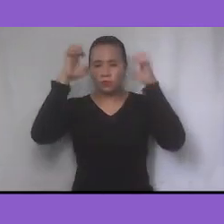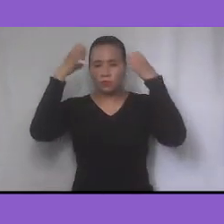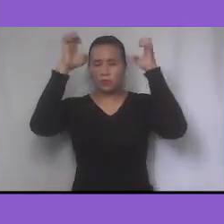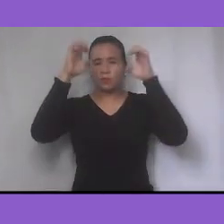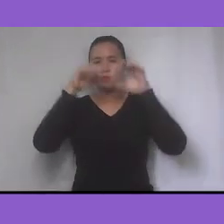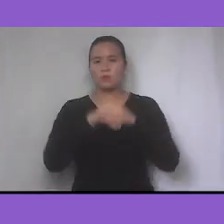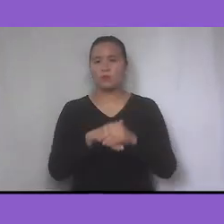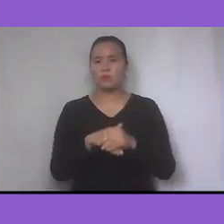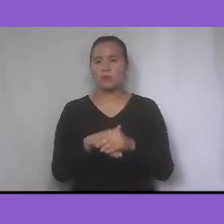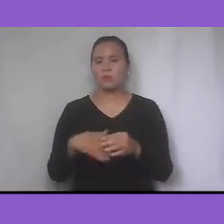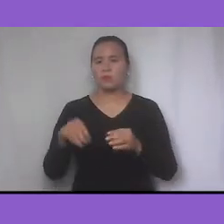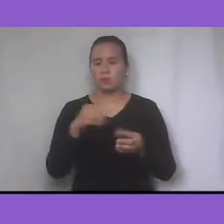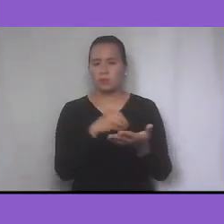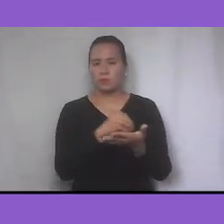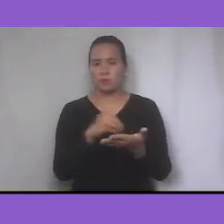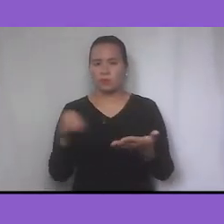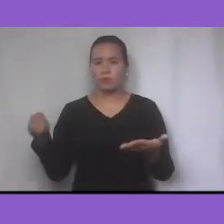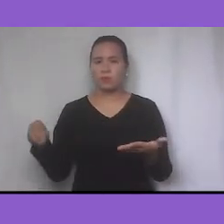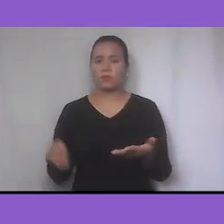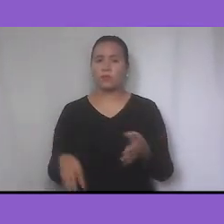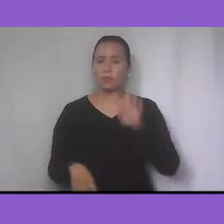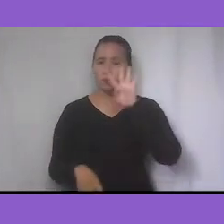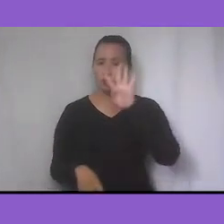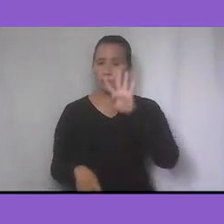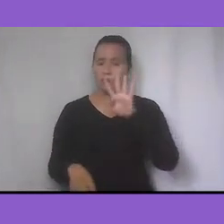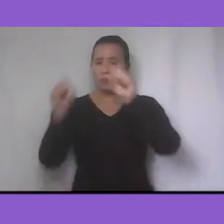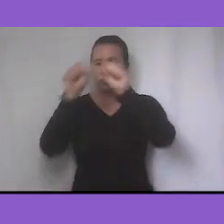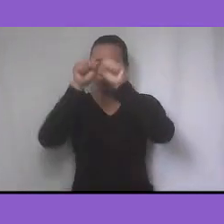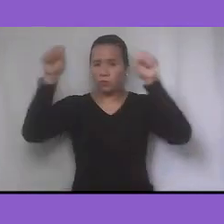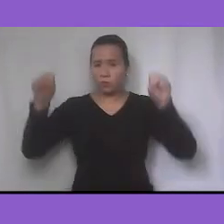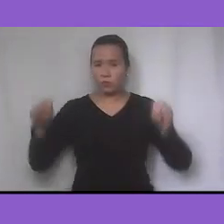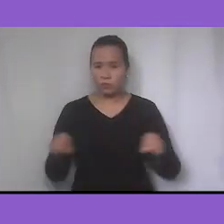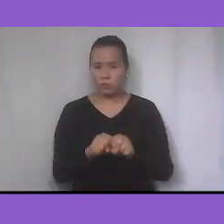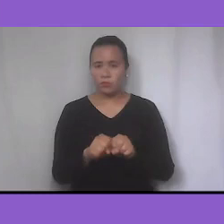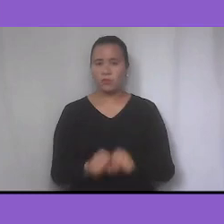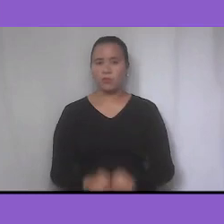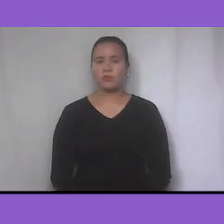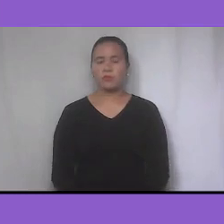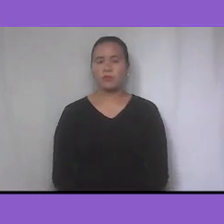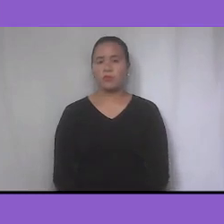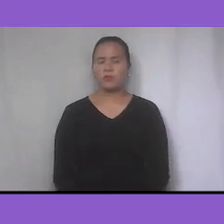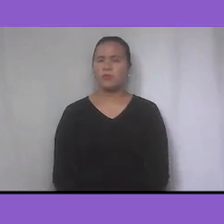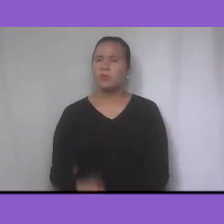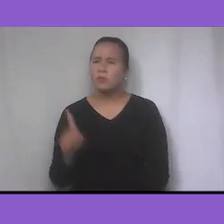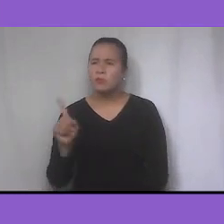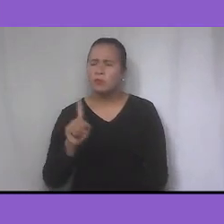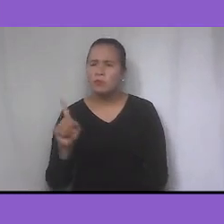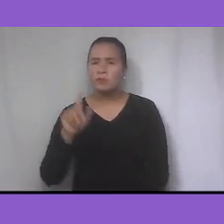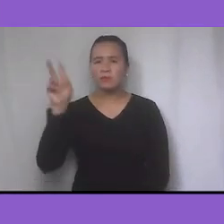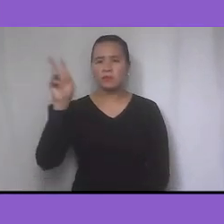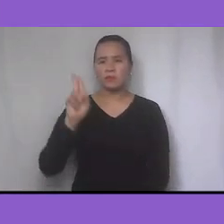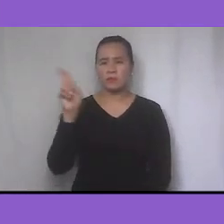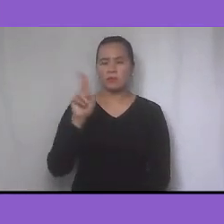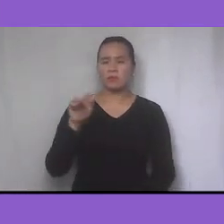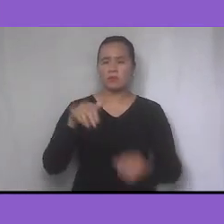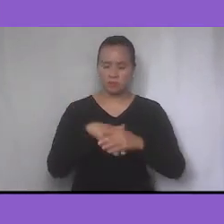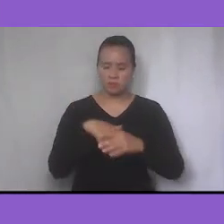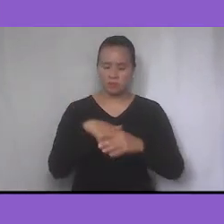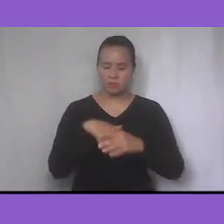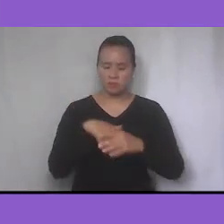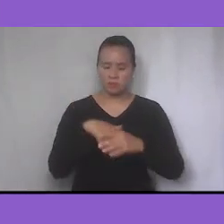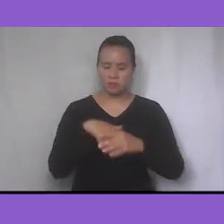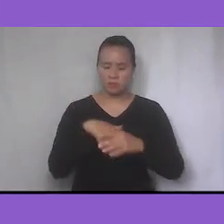isang four-square grid. Tandaan yan, ha? Four-square grid. Saan ito ginagamit? Sa pagsusulat.